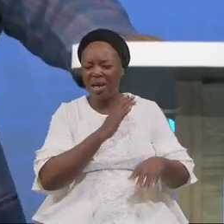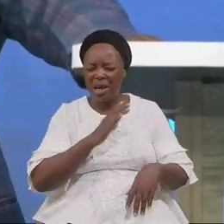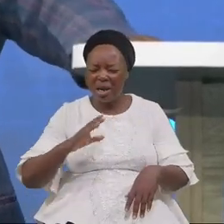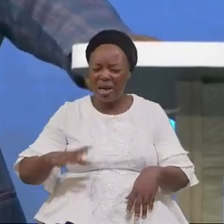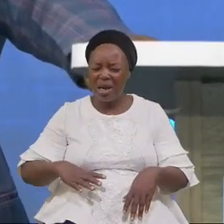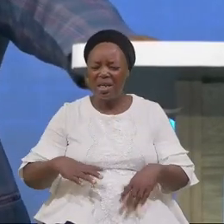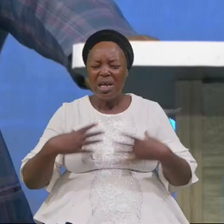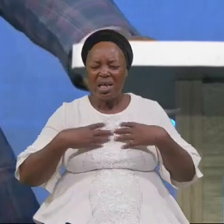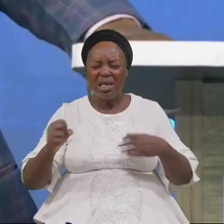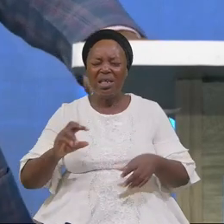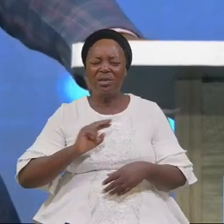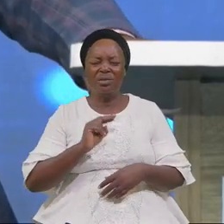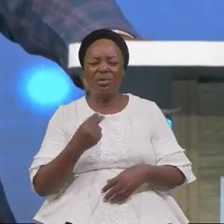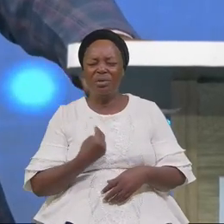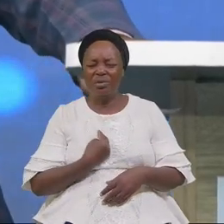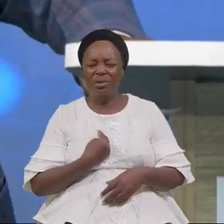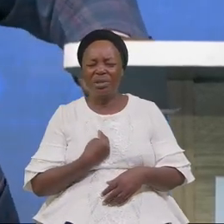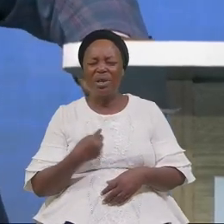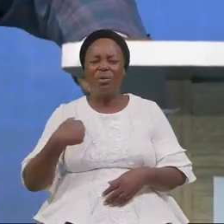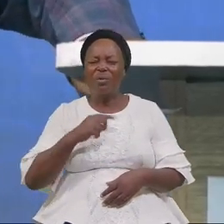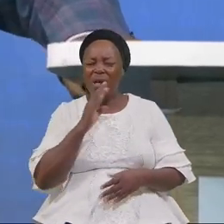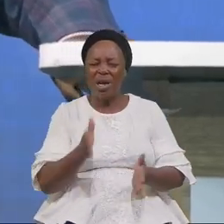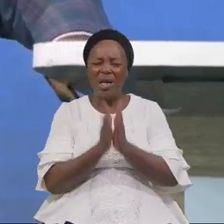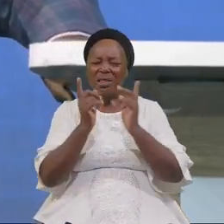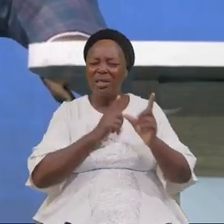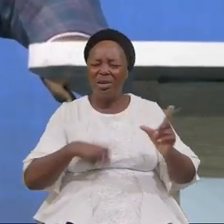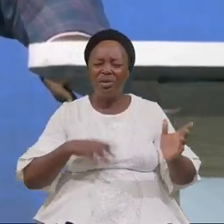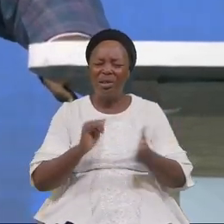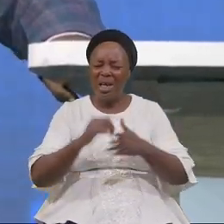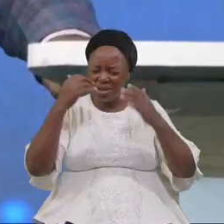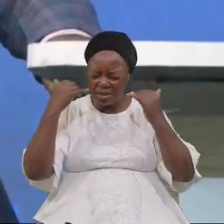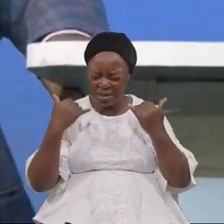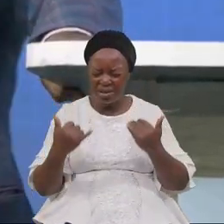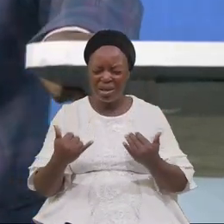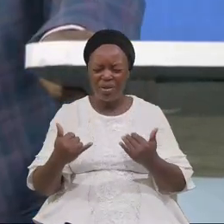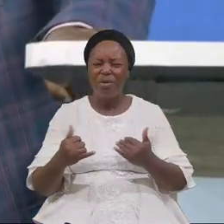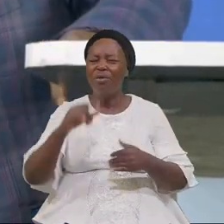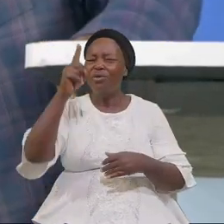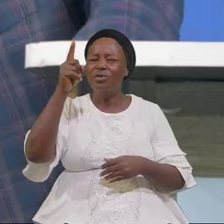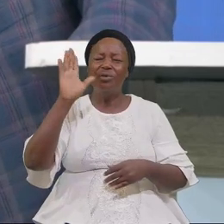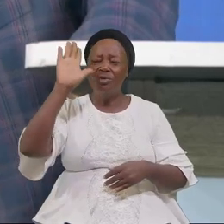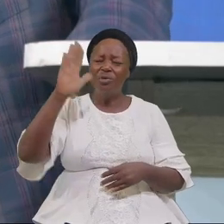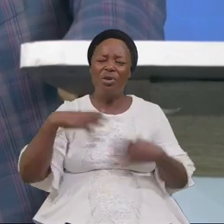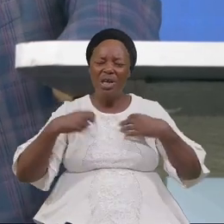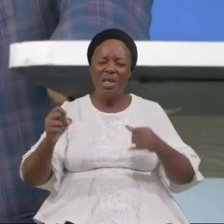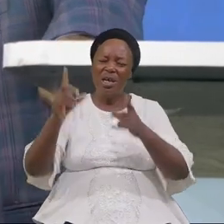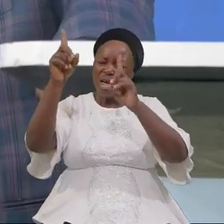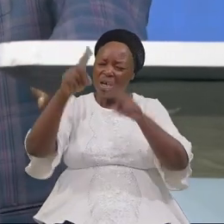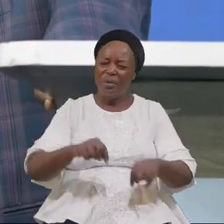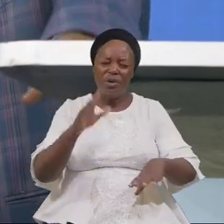healing us. We're asking, Lord, that right now your healing comes